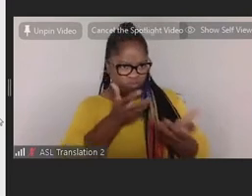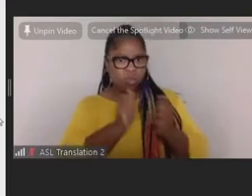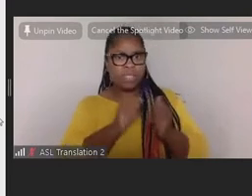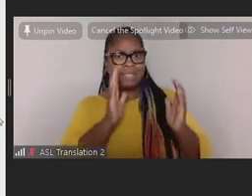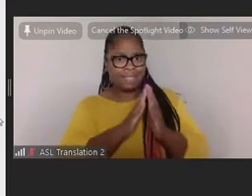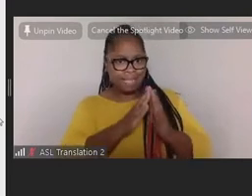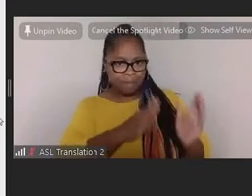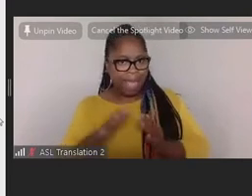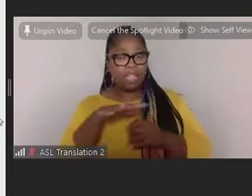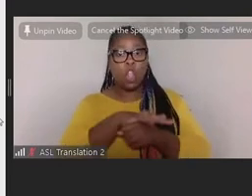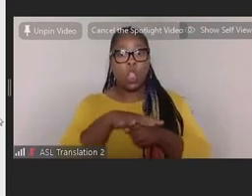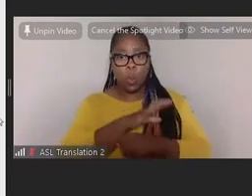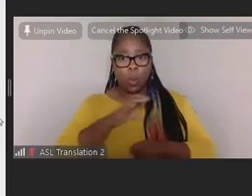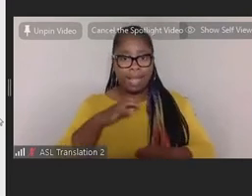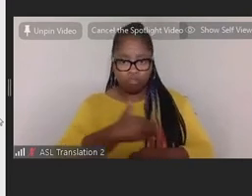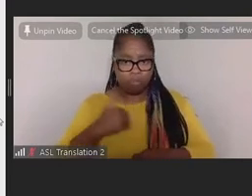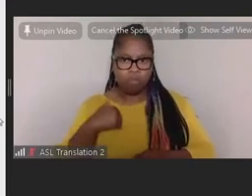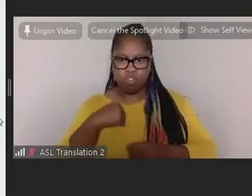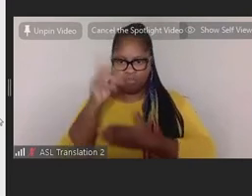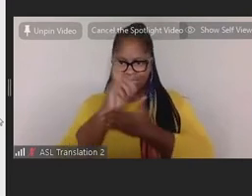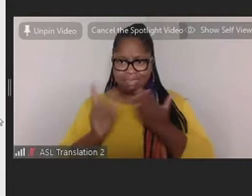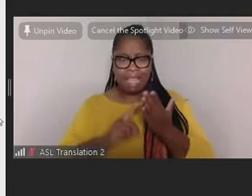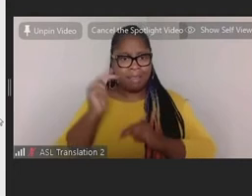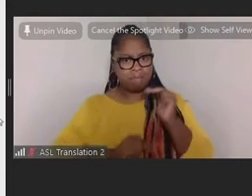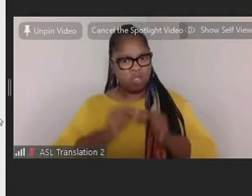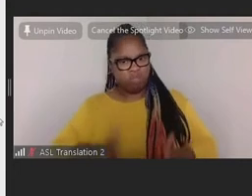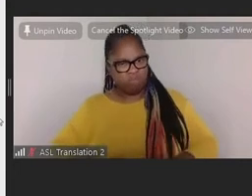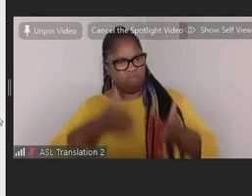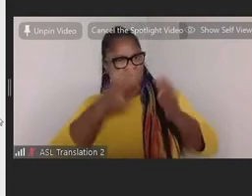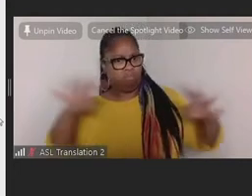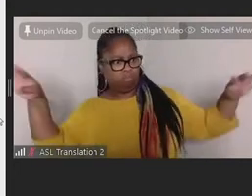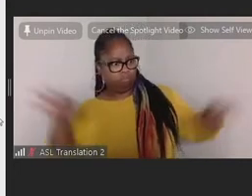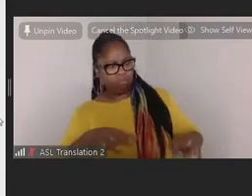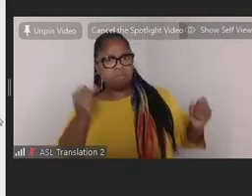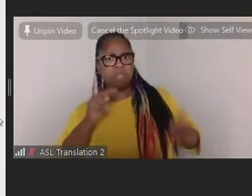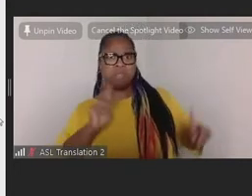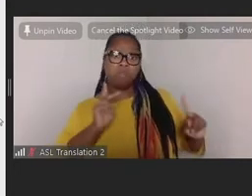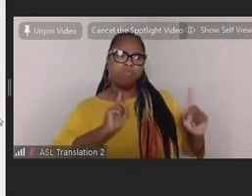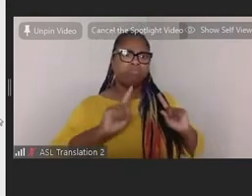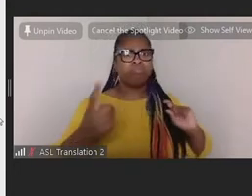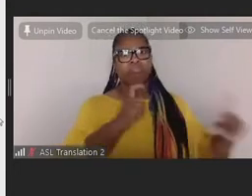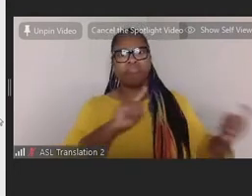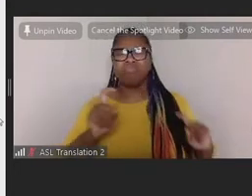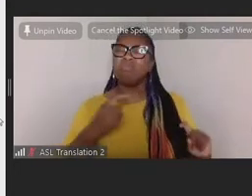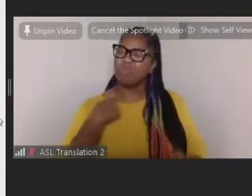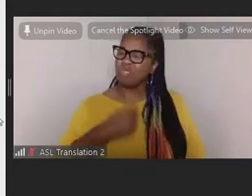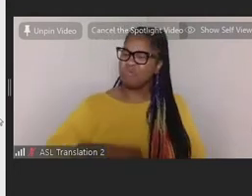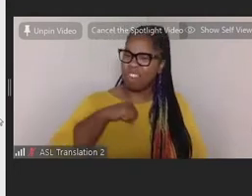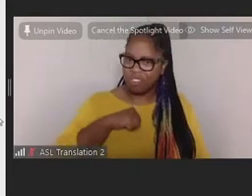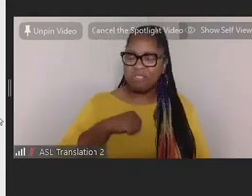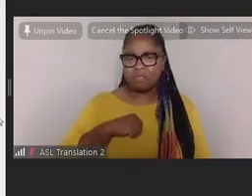local council member to design a building at this prominent location that we should all be proud of. The project